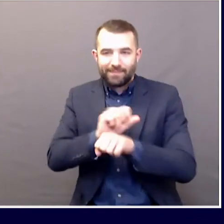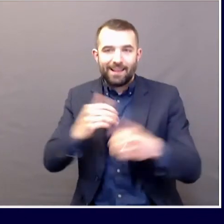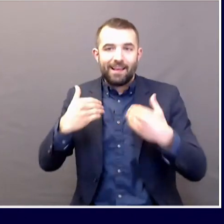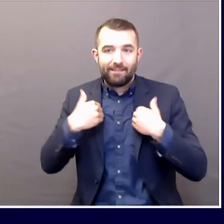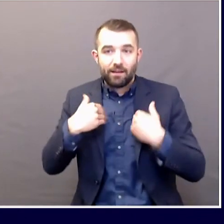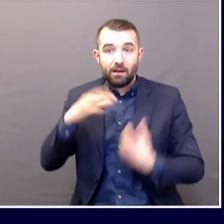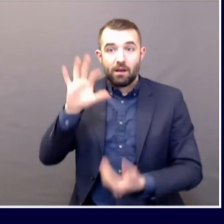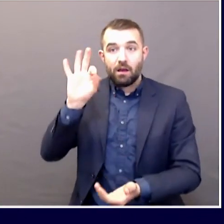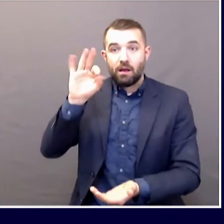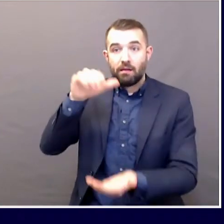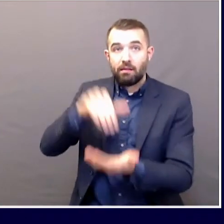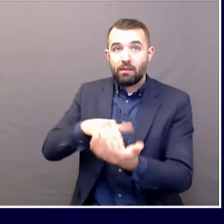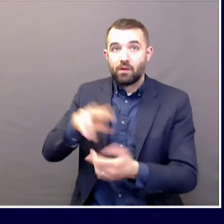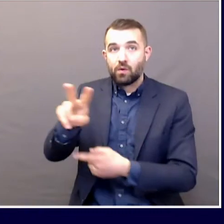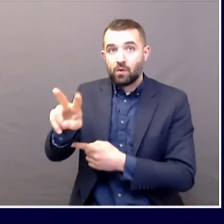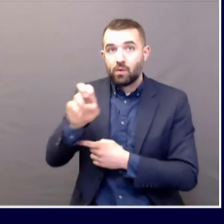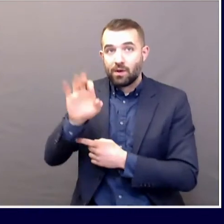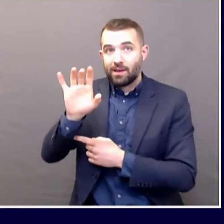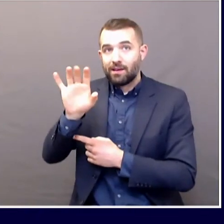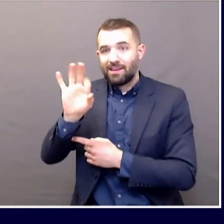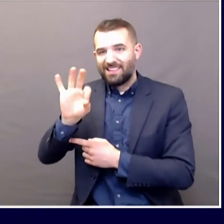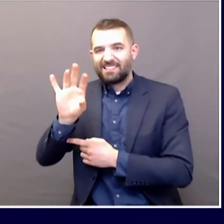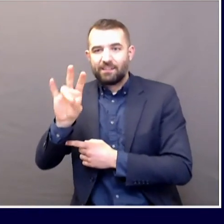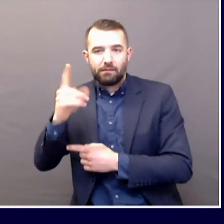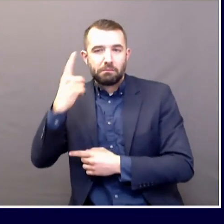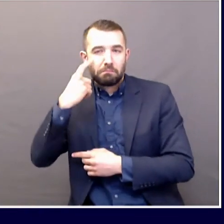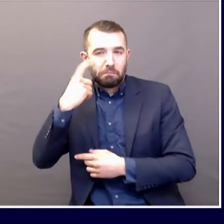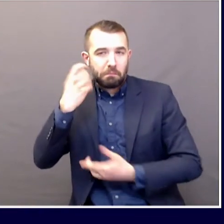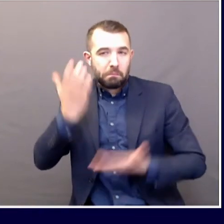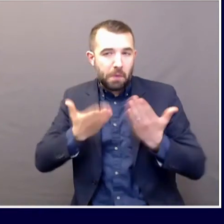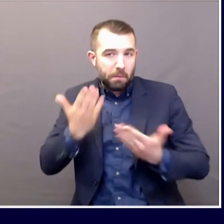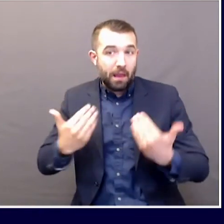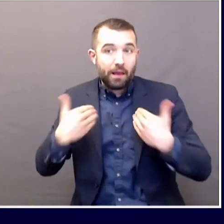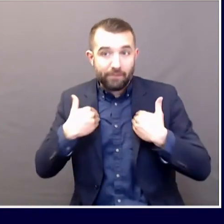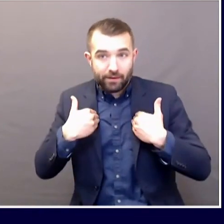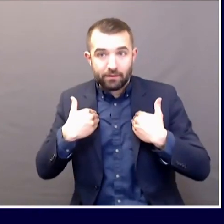9,297 are probable cases. Cumulatively,